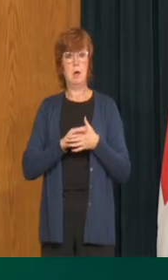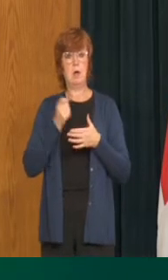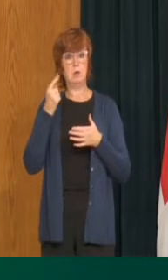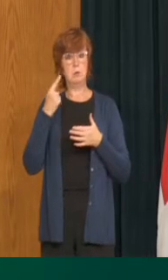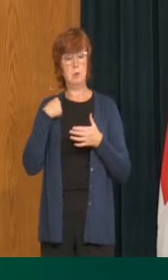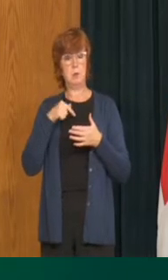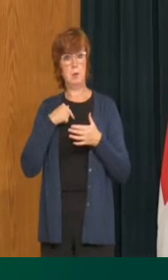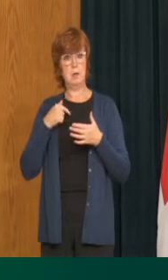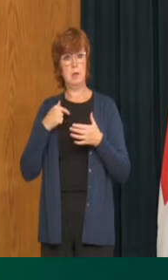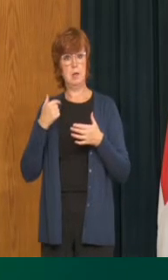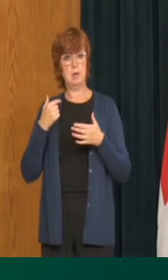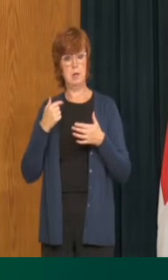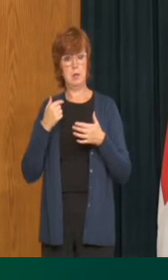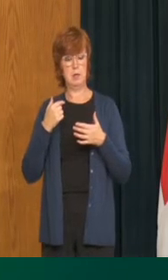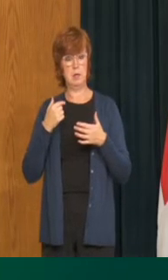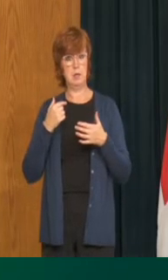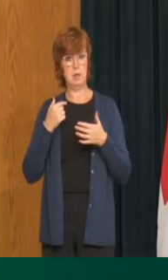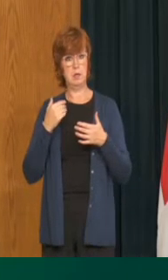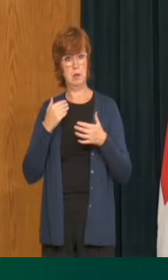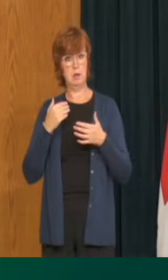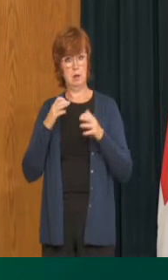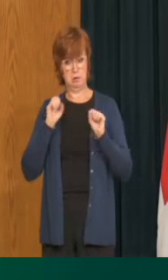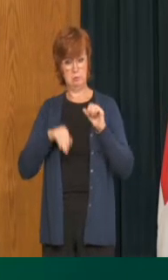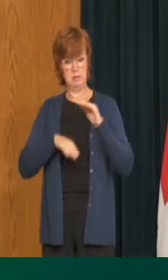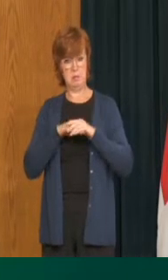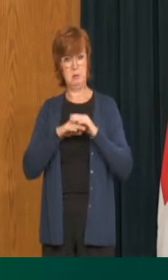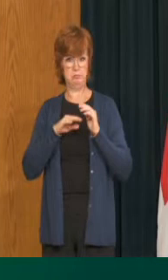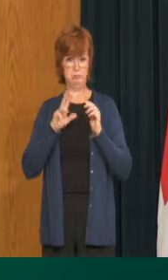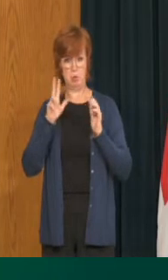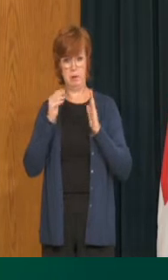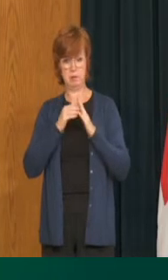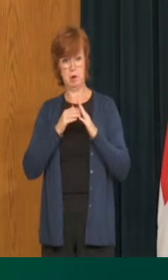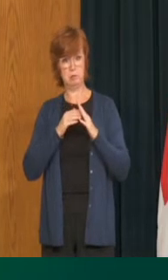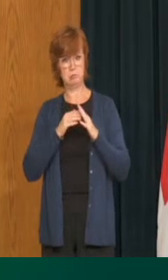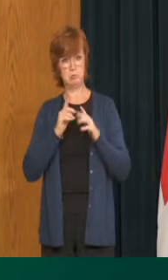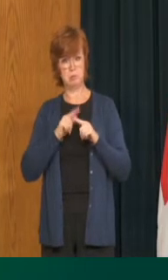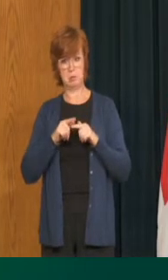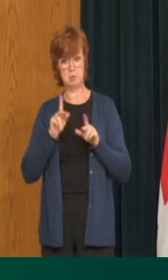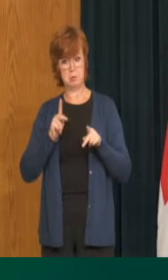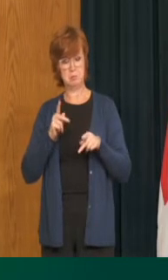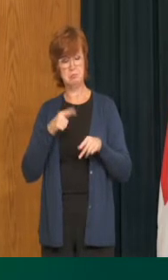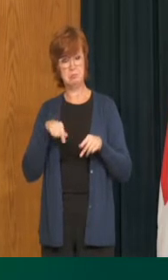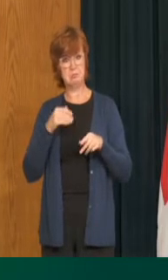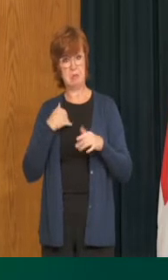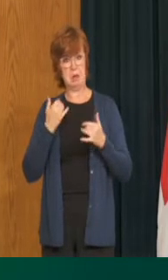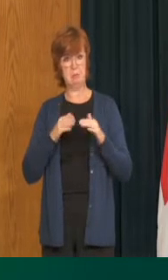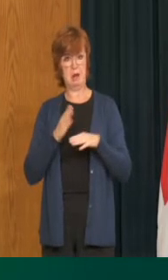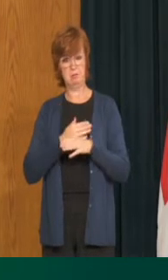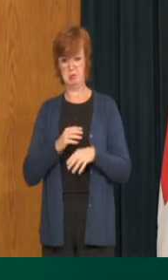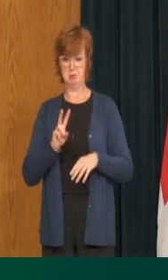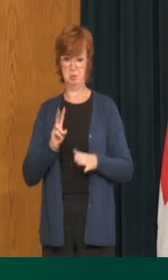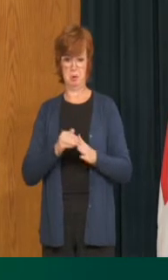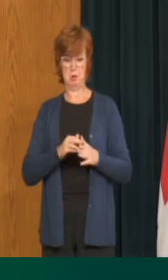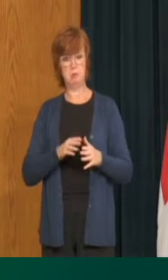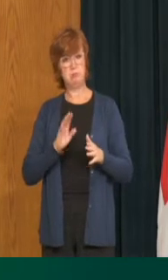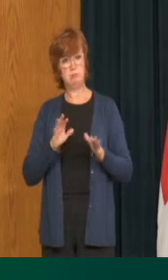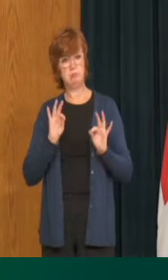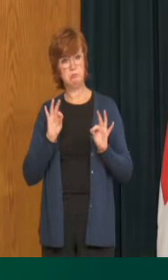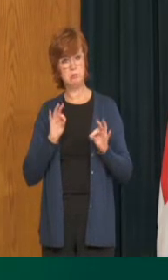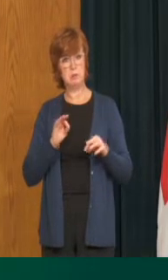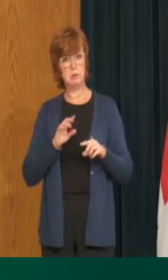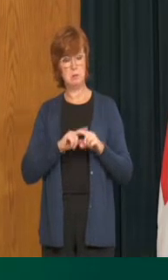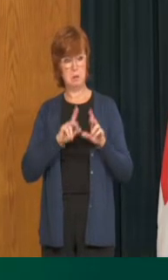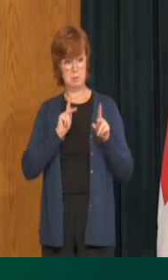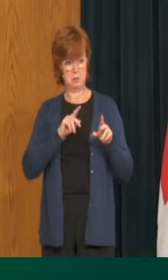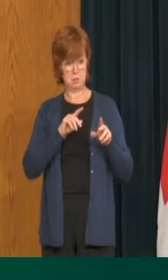capacity is high and can meet any demand, everyone can get easy access to testing. Usually testing results are reported within 24